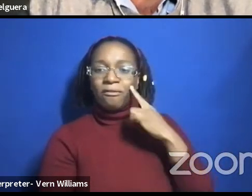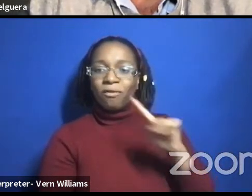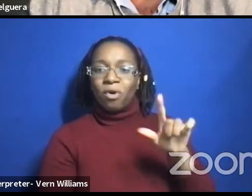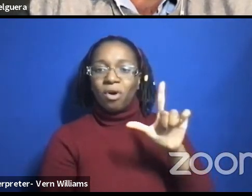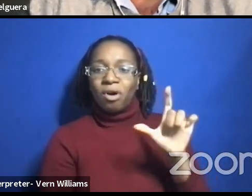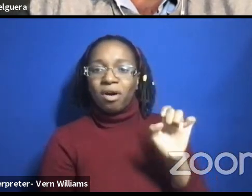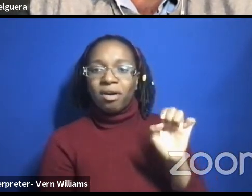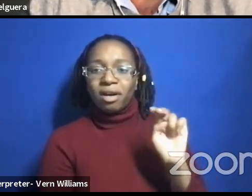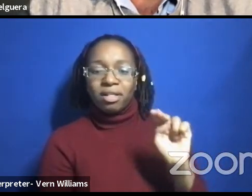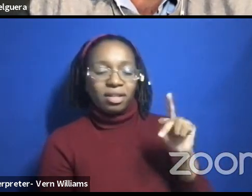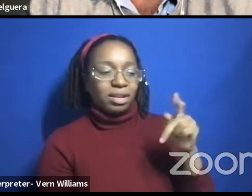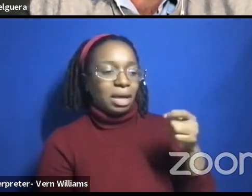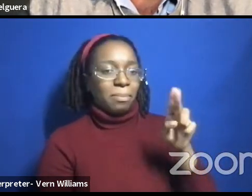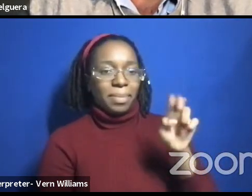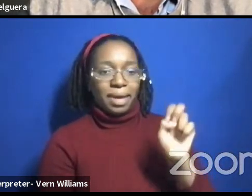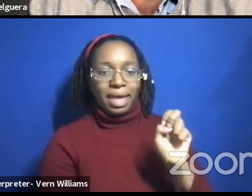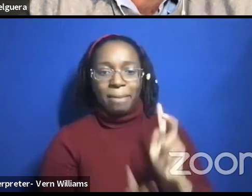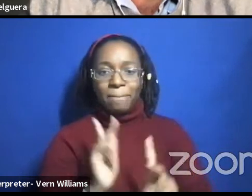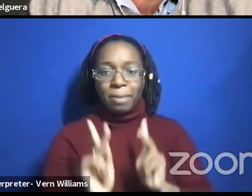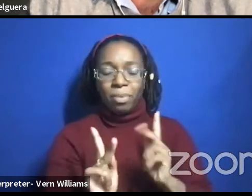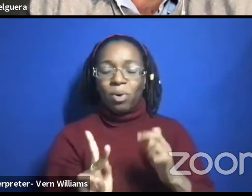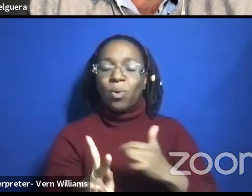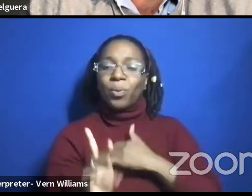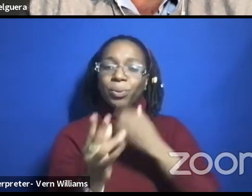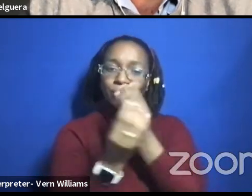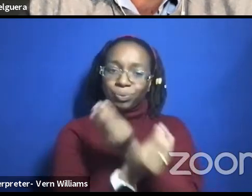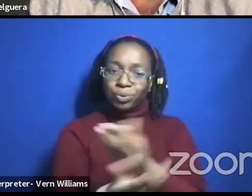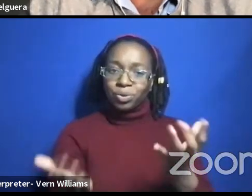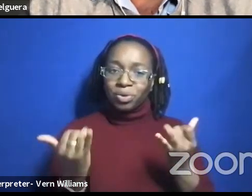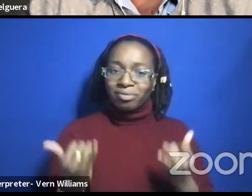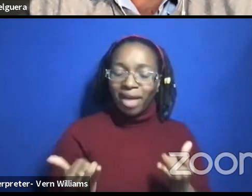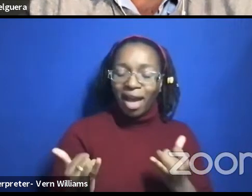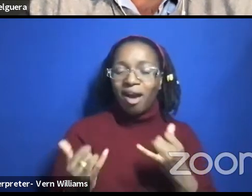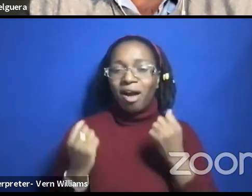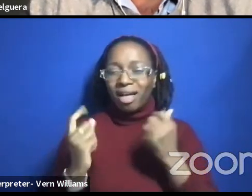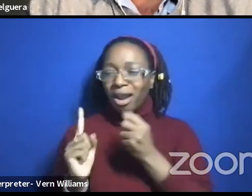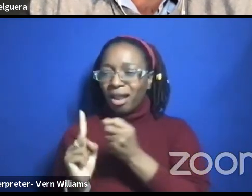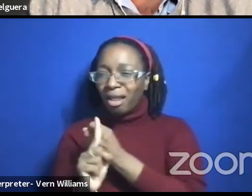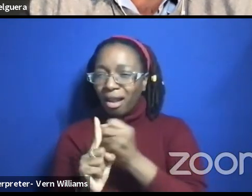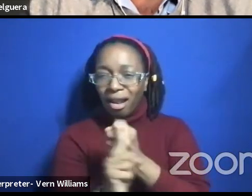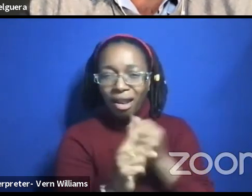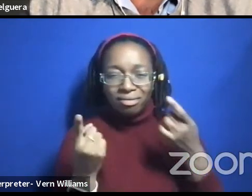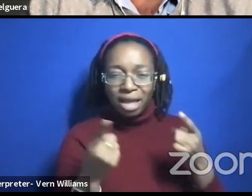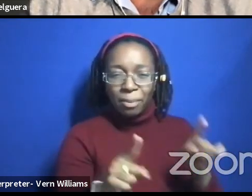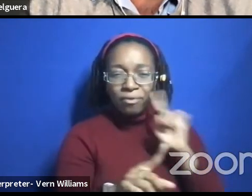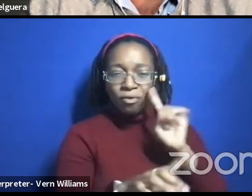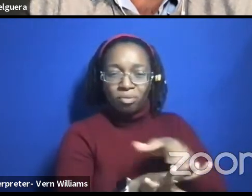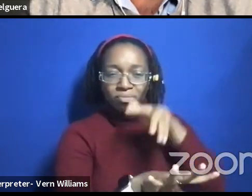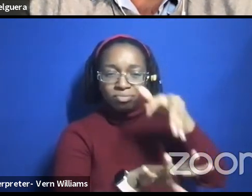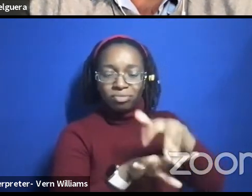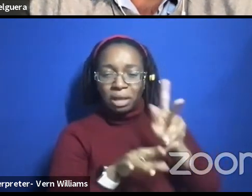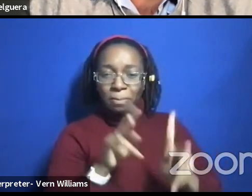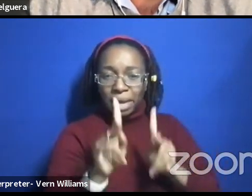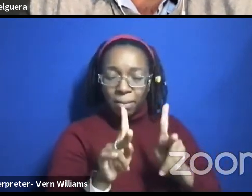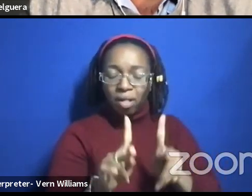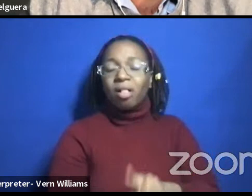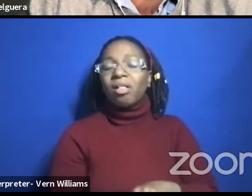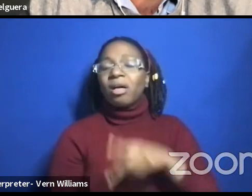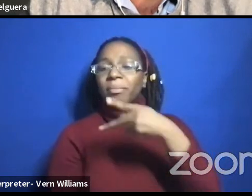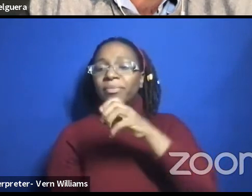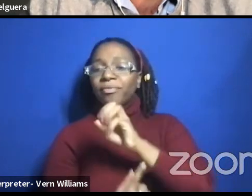we recognize the continual displacement and violence perpetrated against Indigenous people and people of color in the United